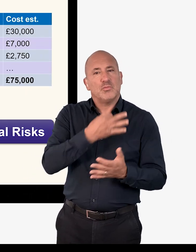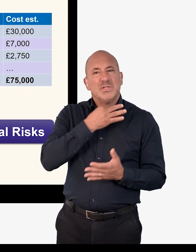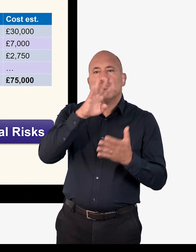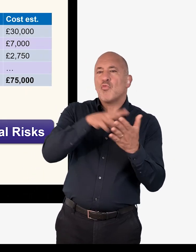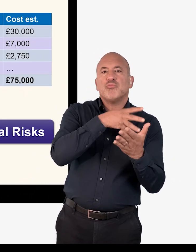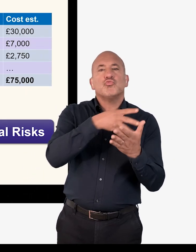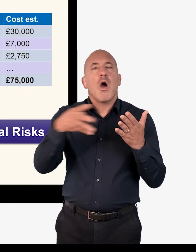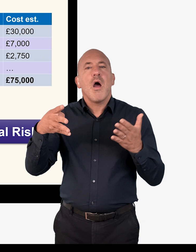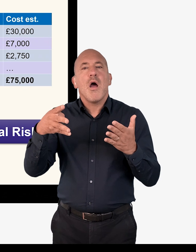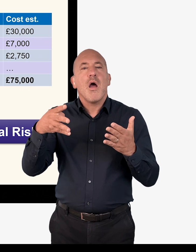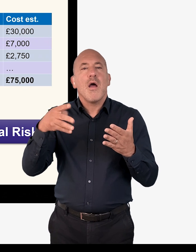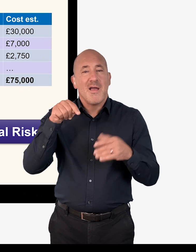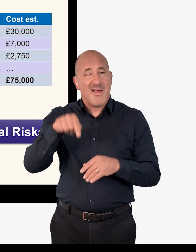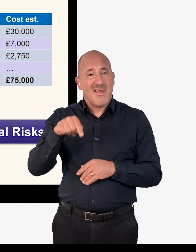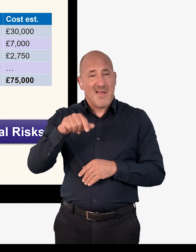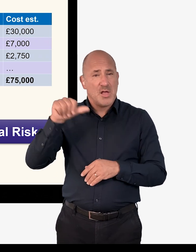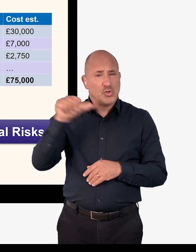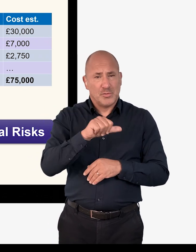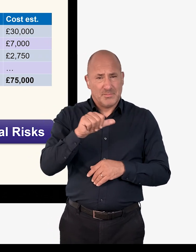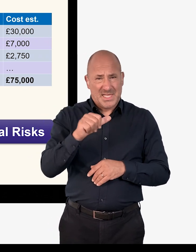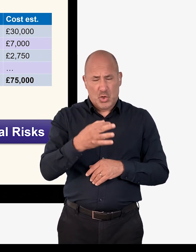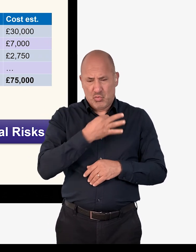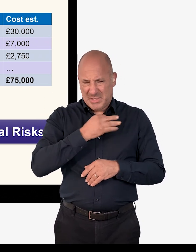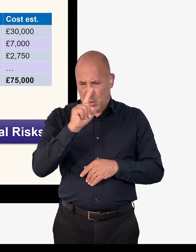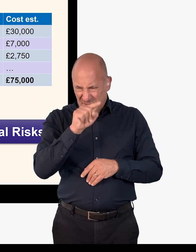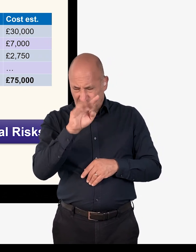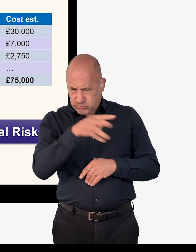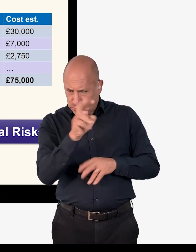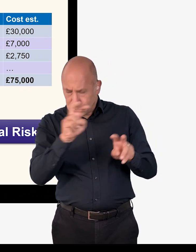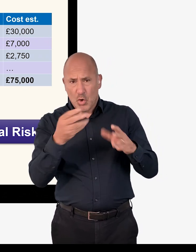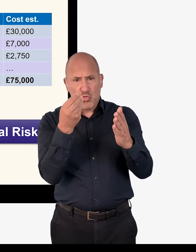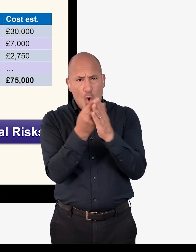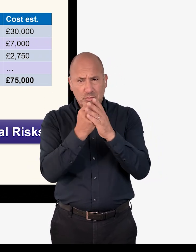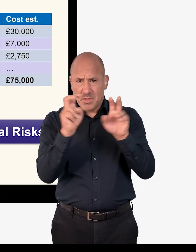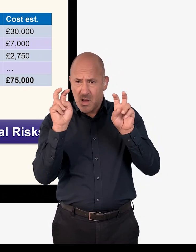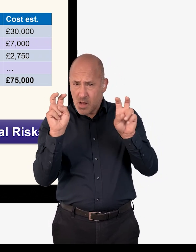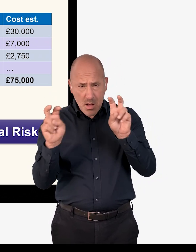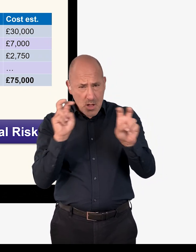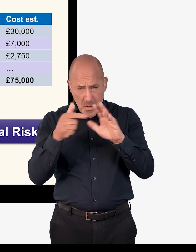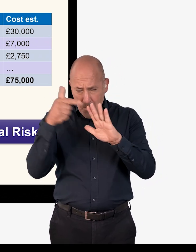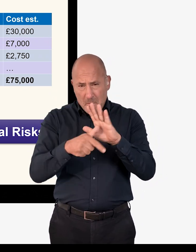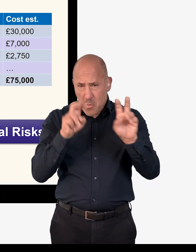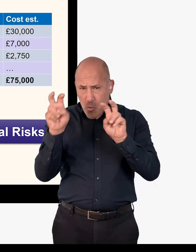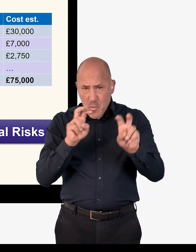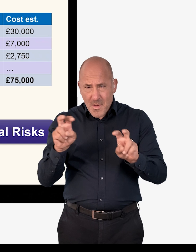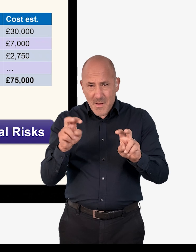Costed risk register. Risk registers should be costed as far as possible and